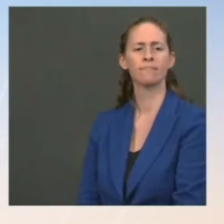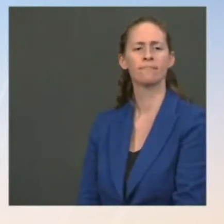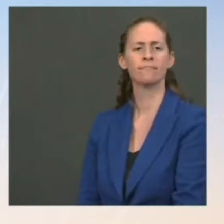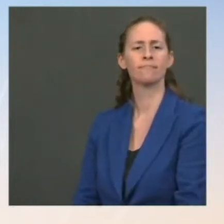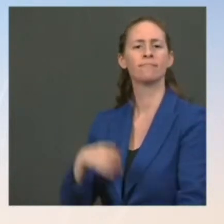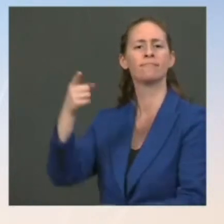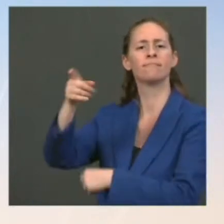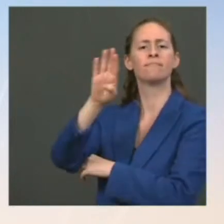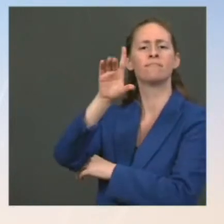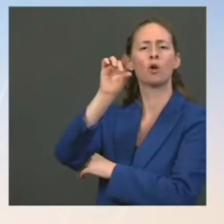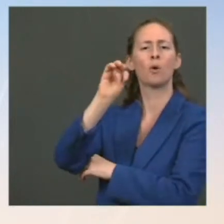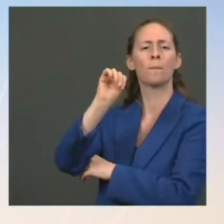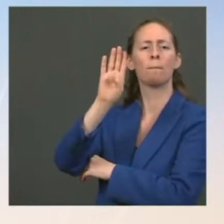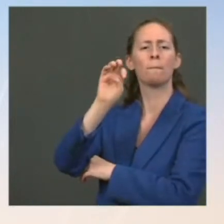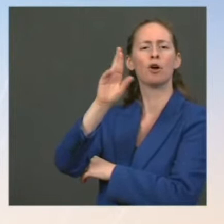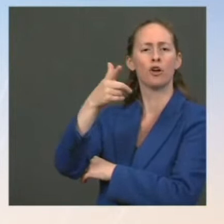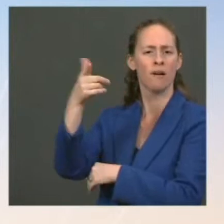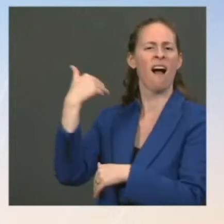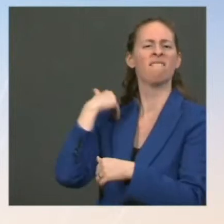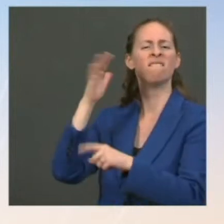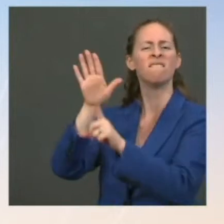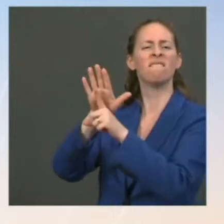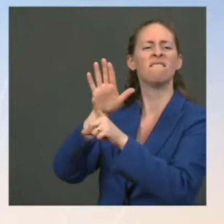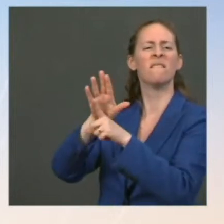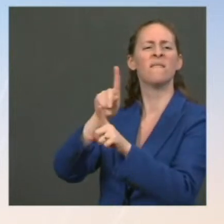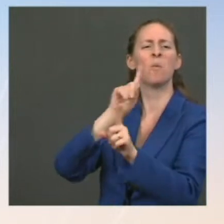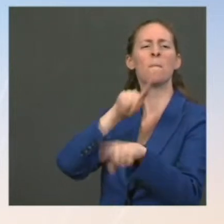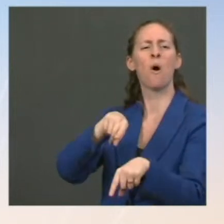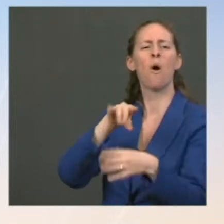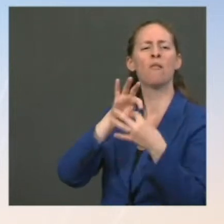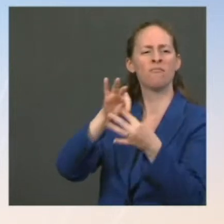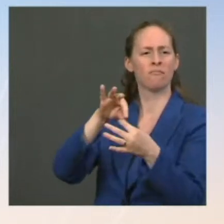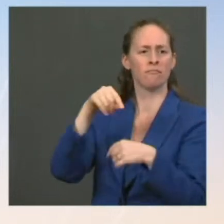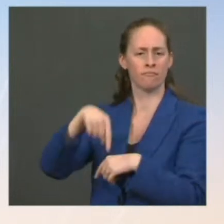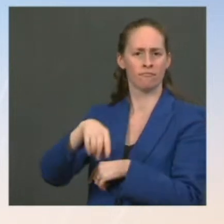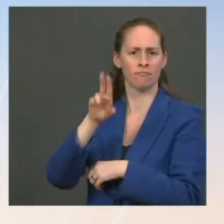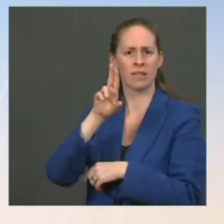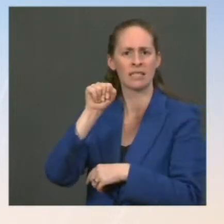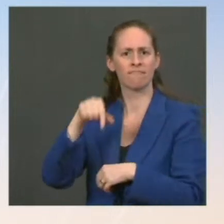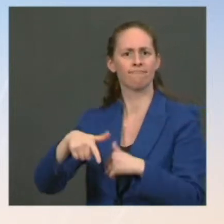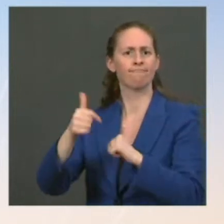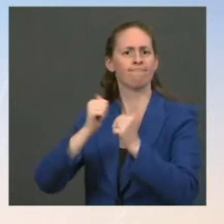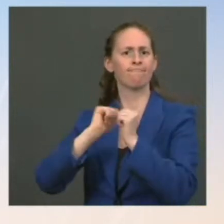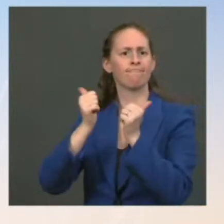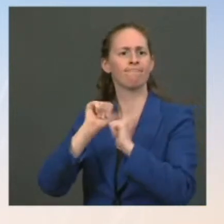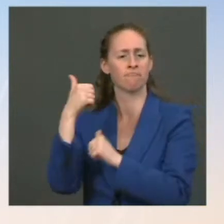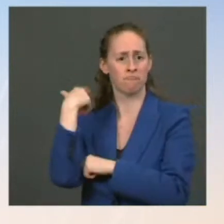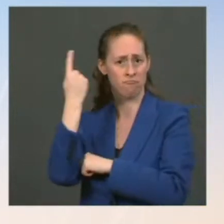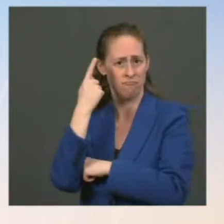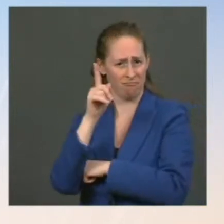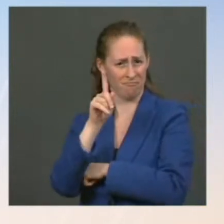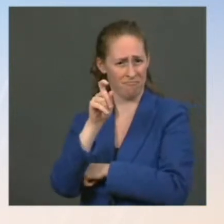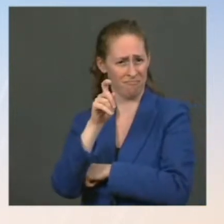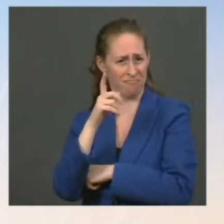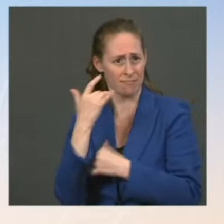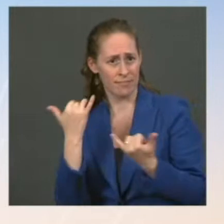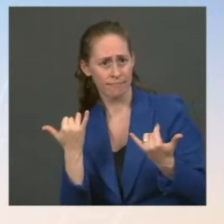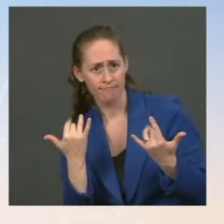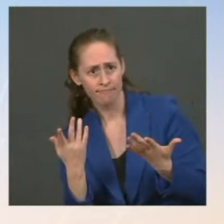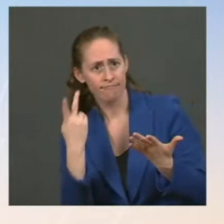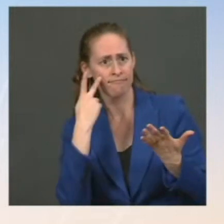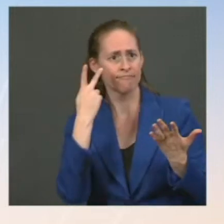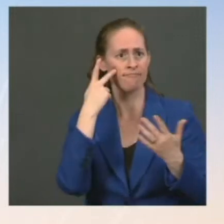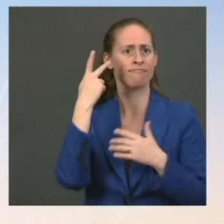U.S.-led competitor to China's Belt and Road. Can you address that? Is the United States working on